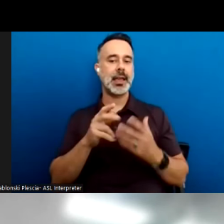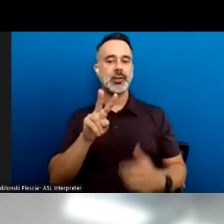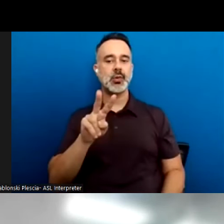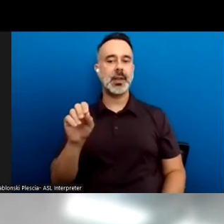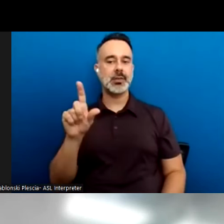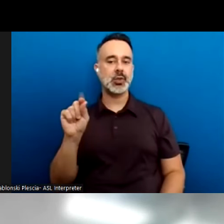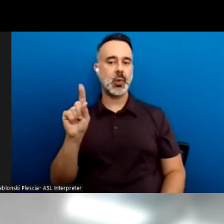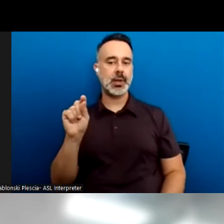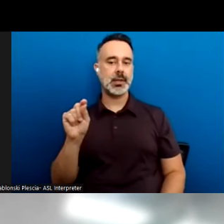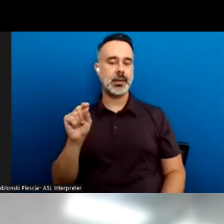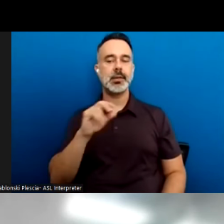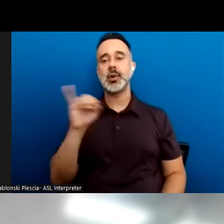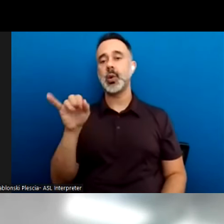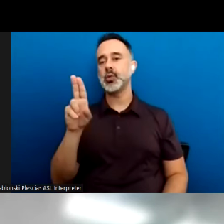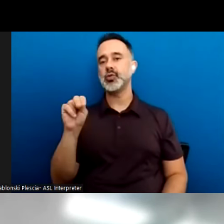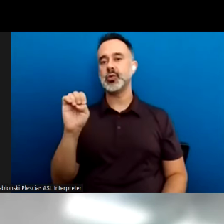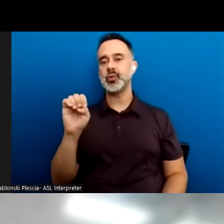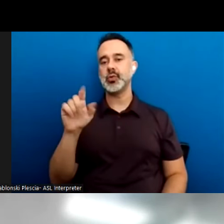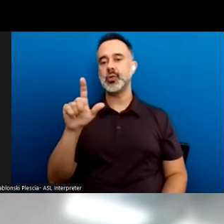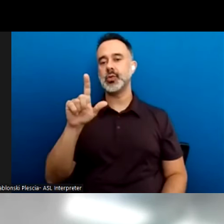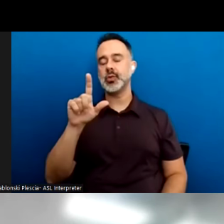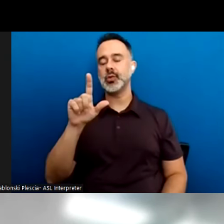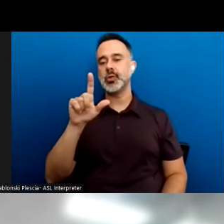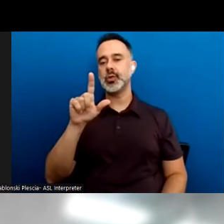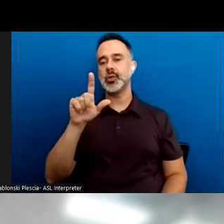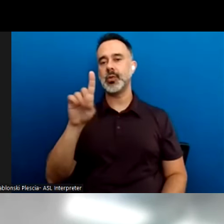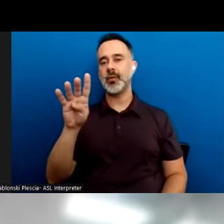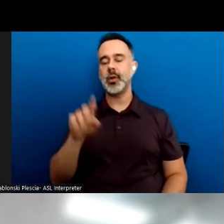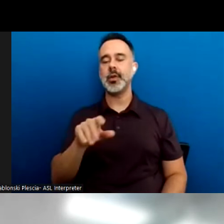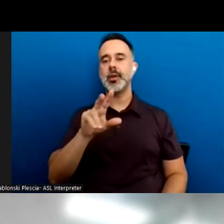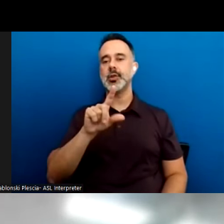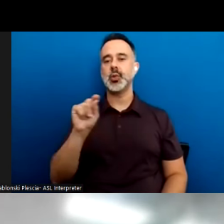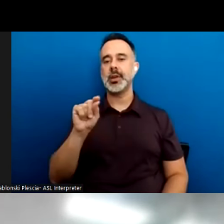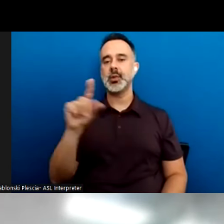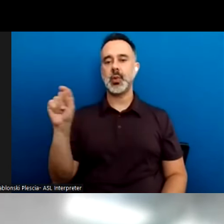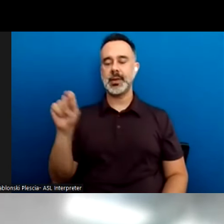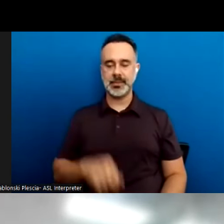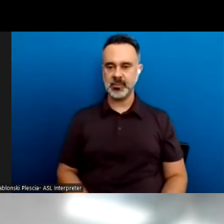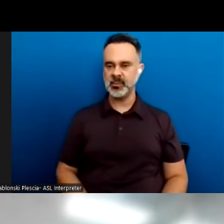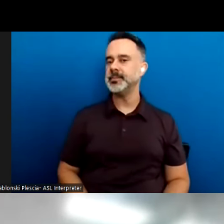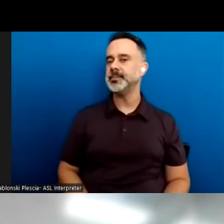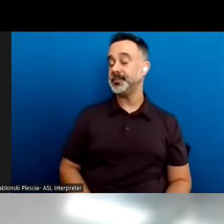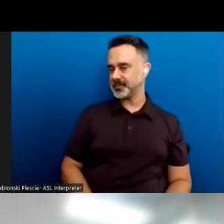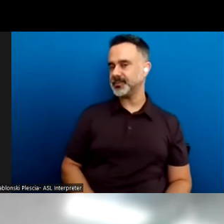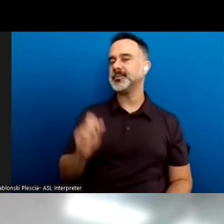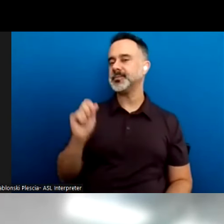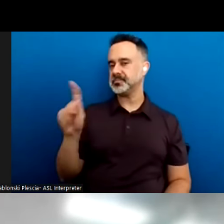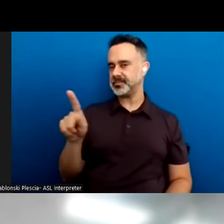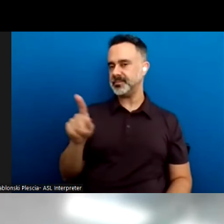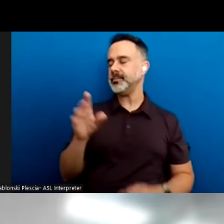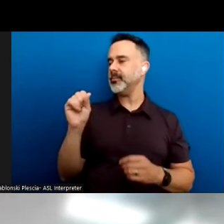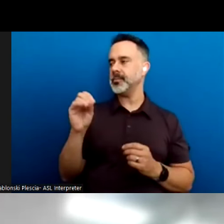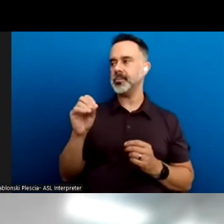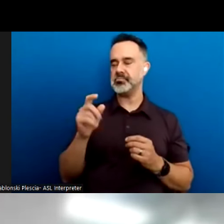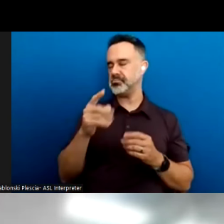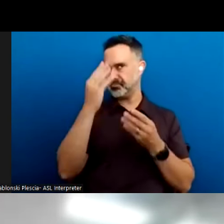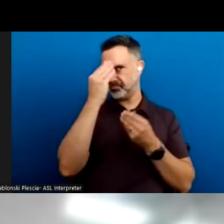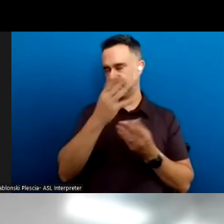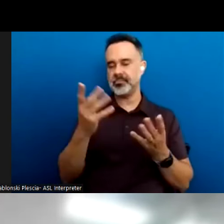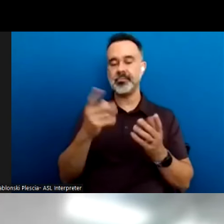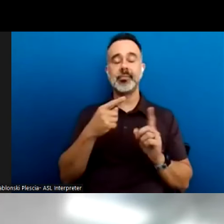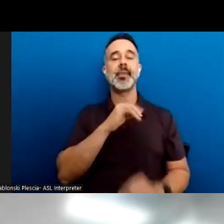2020. So June 24th, 2020. And then, so just so everyone is aware, Jaya